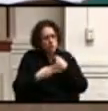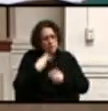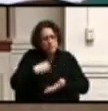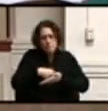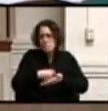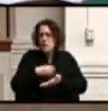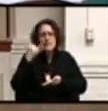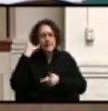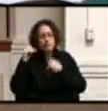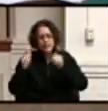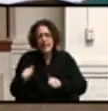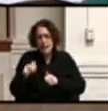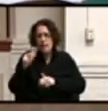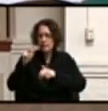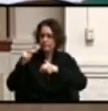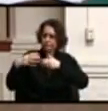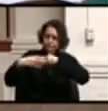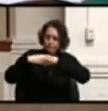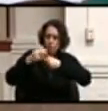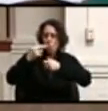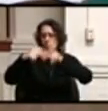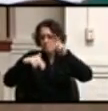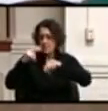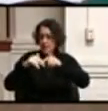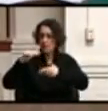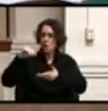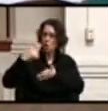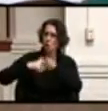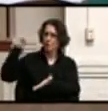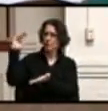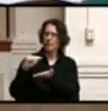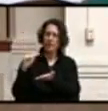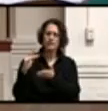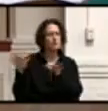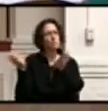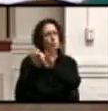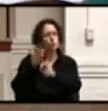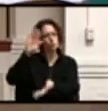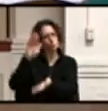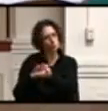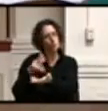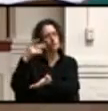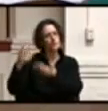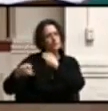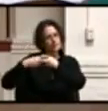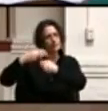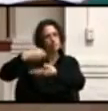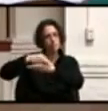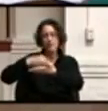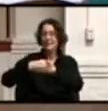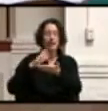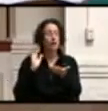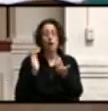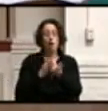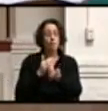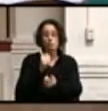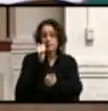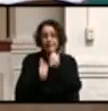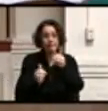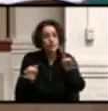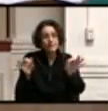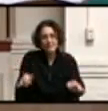and dynamics such as that get brought up and discussed at each and every turn. In